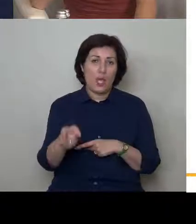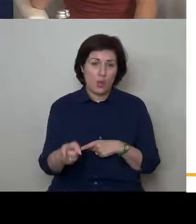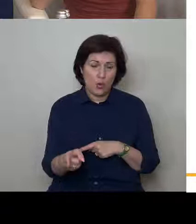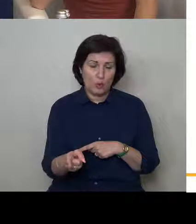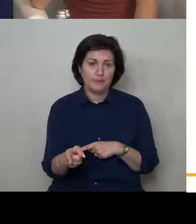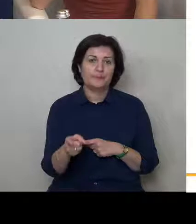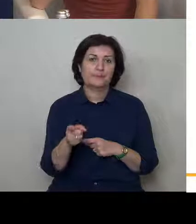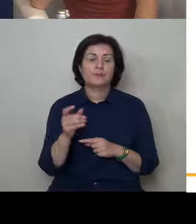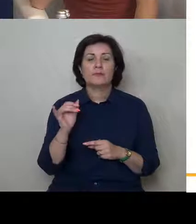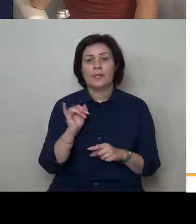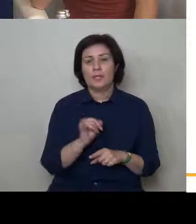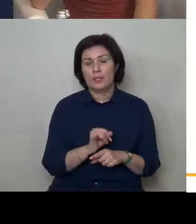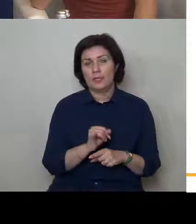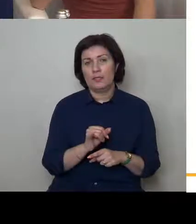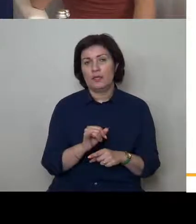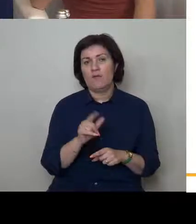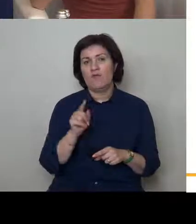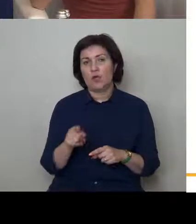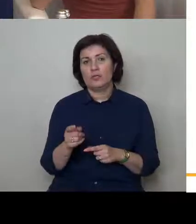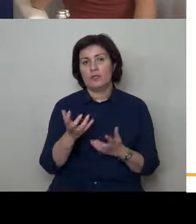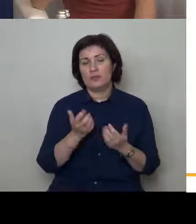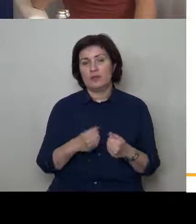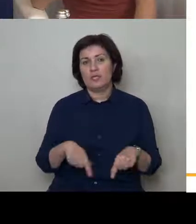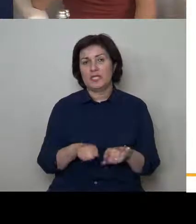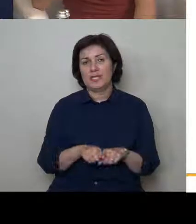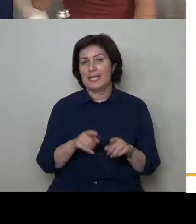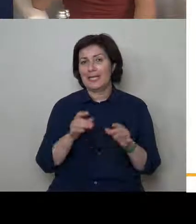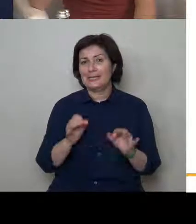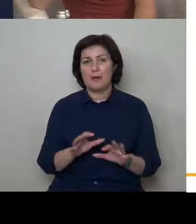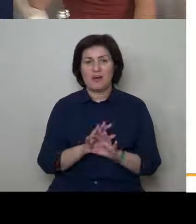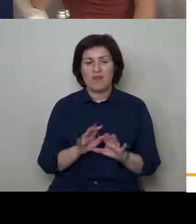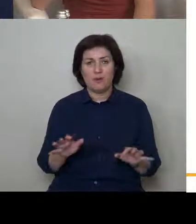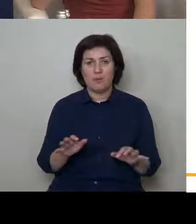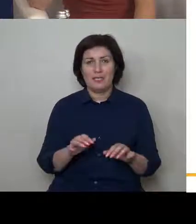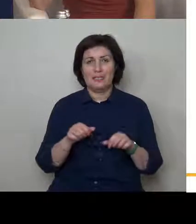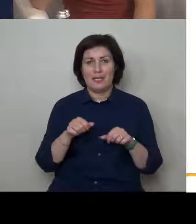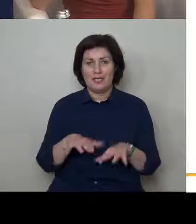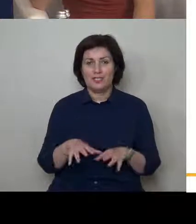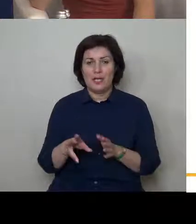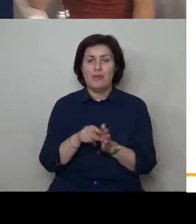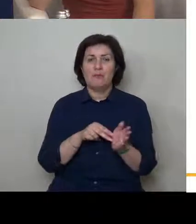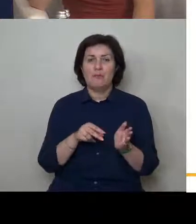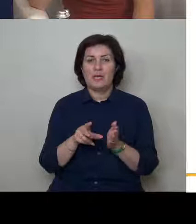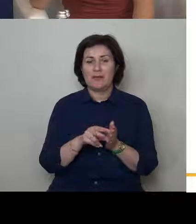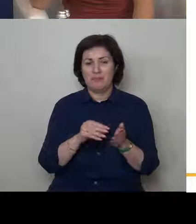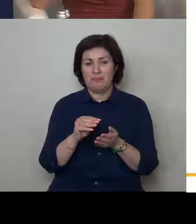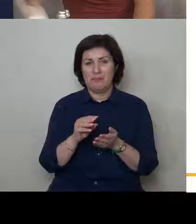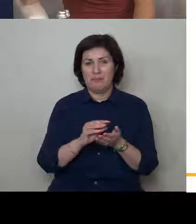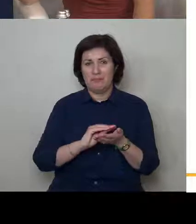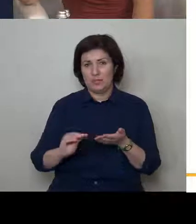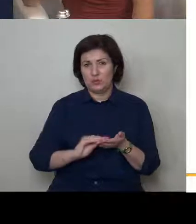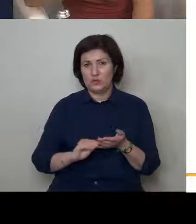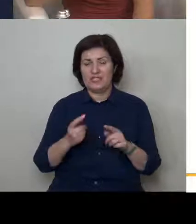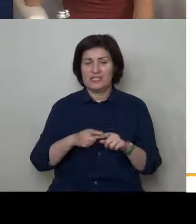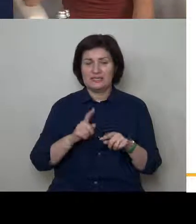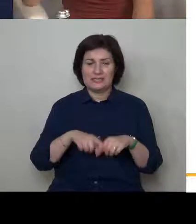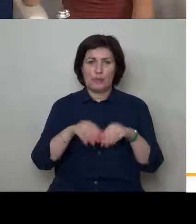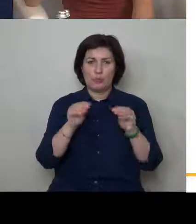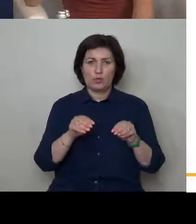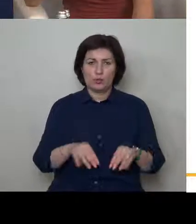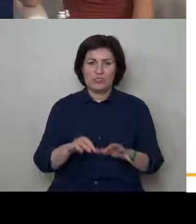at quite a large distance, and then they would make such unlawful decisions